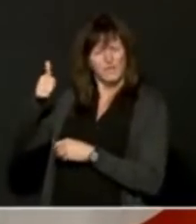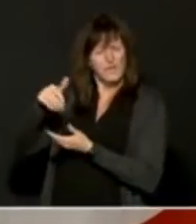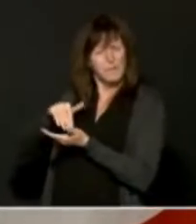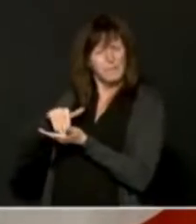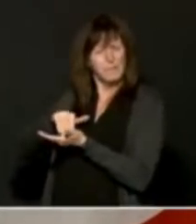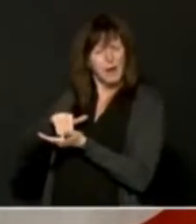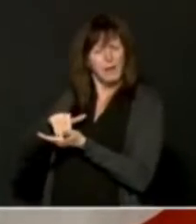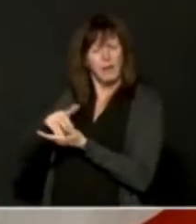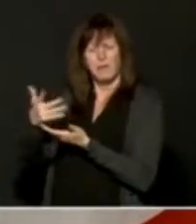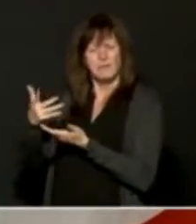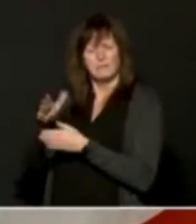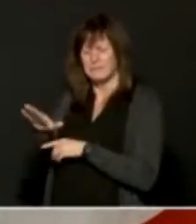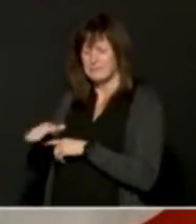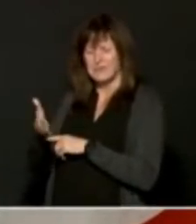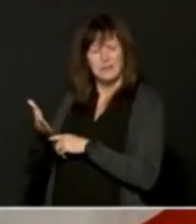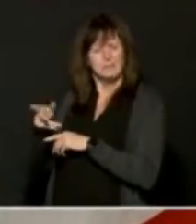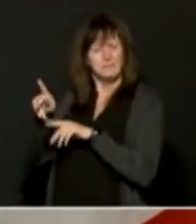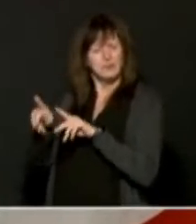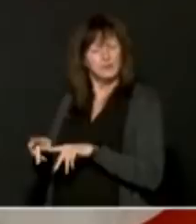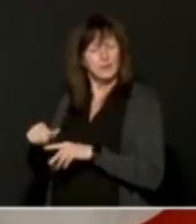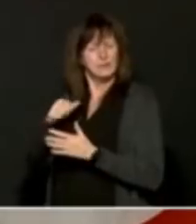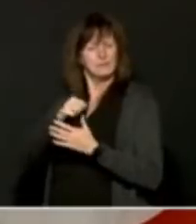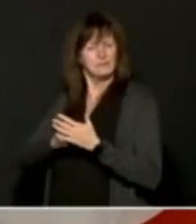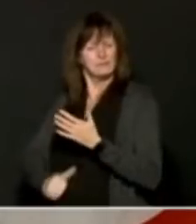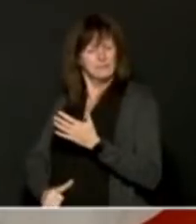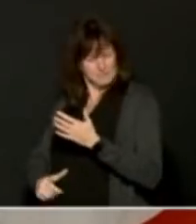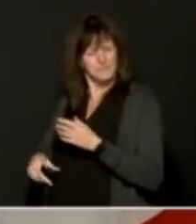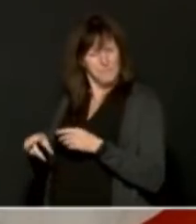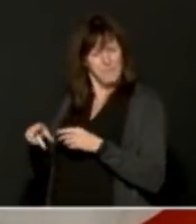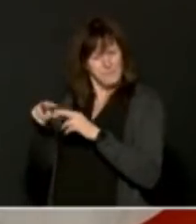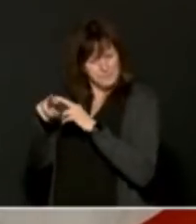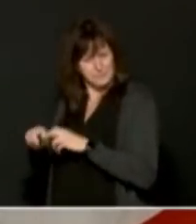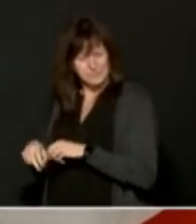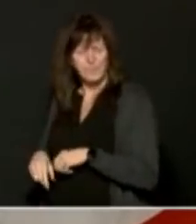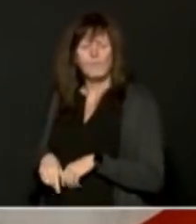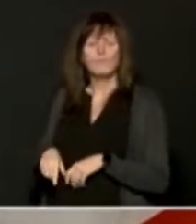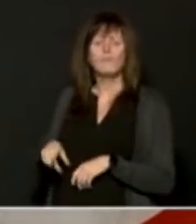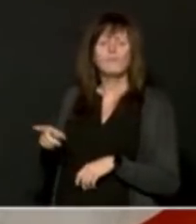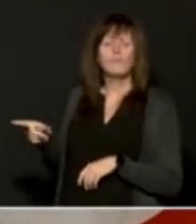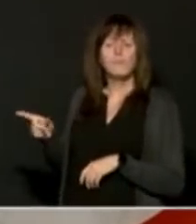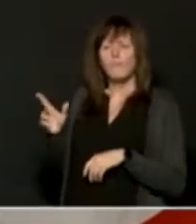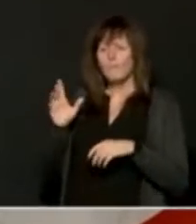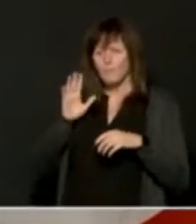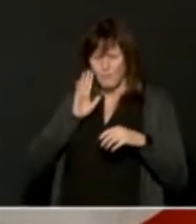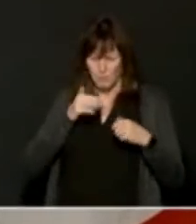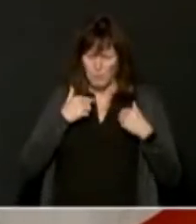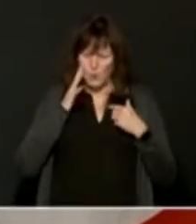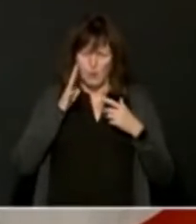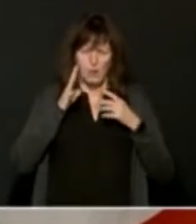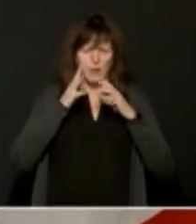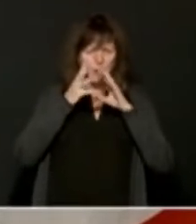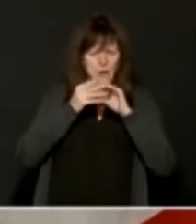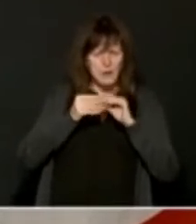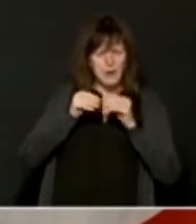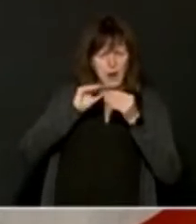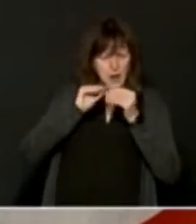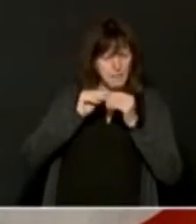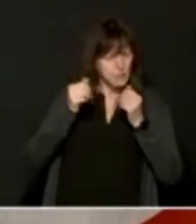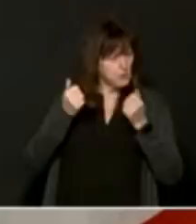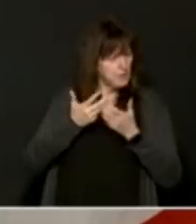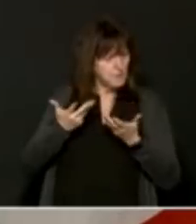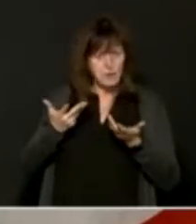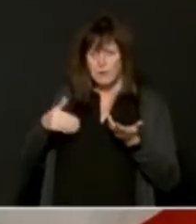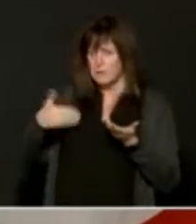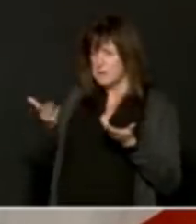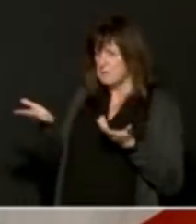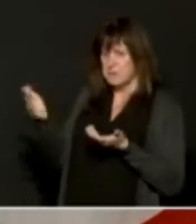some general comments, and then offer Dr. Heyer the opportunity to provide any additional remarks if desired. So